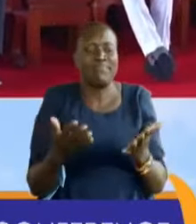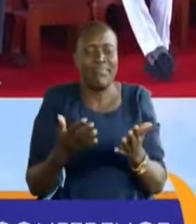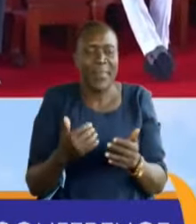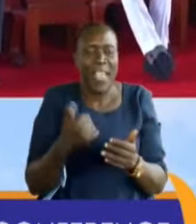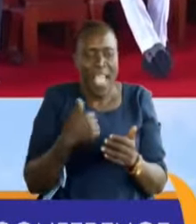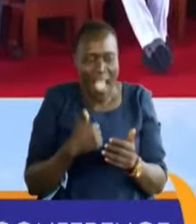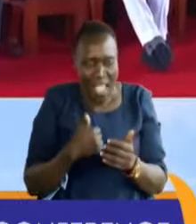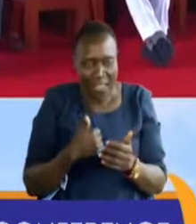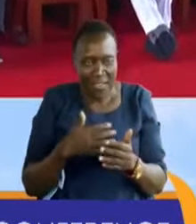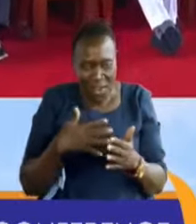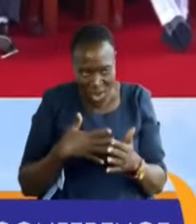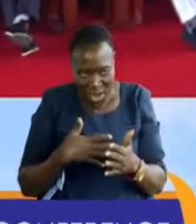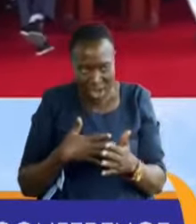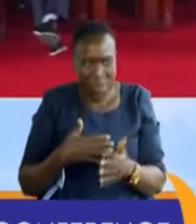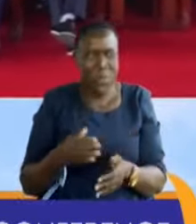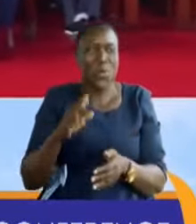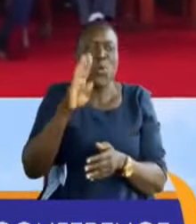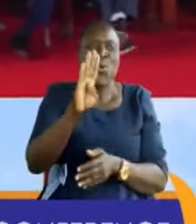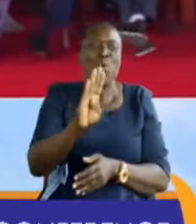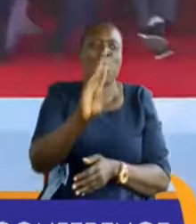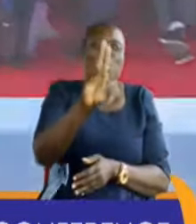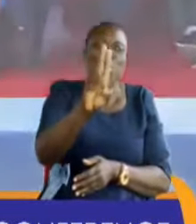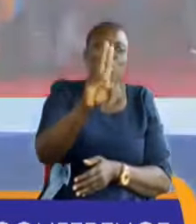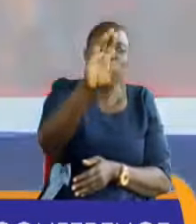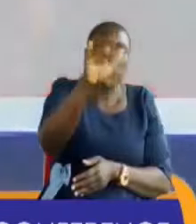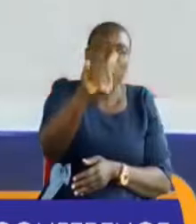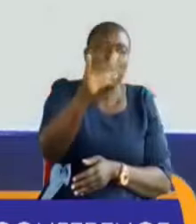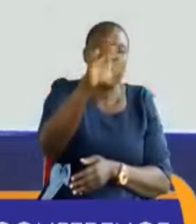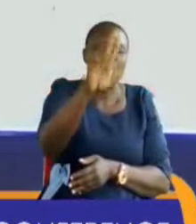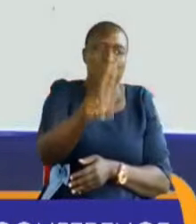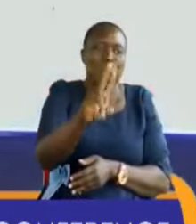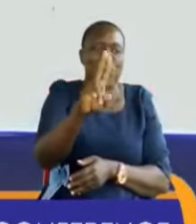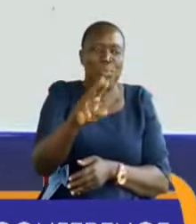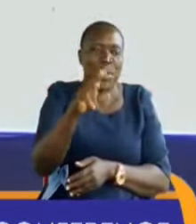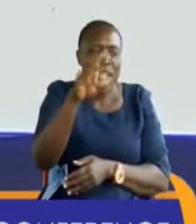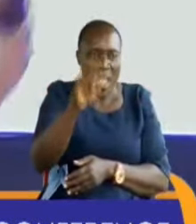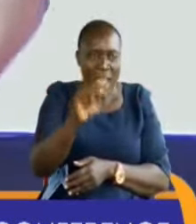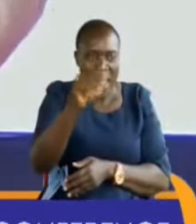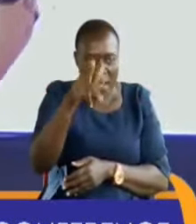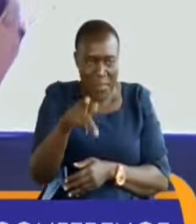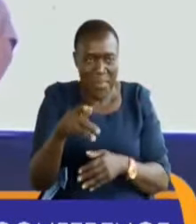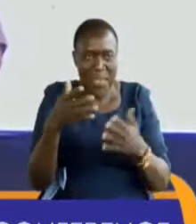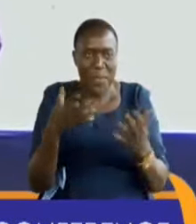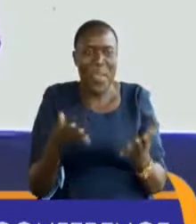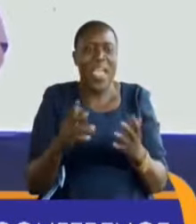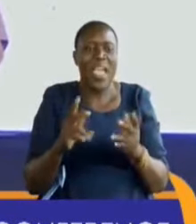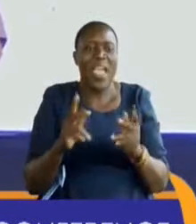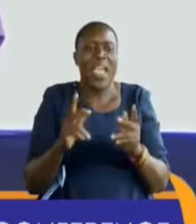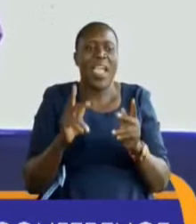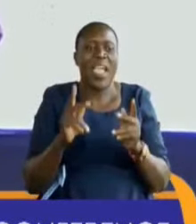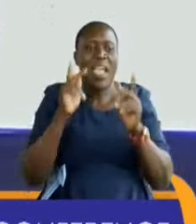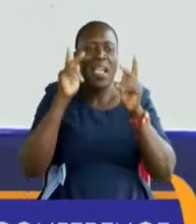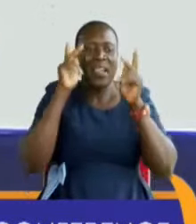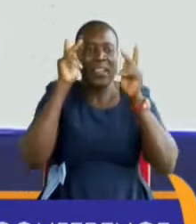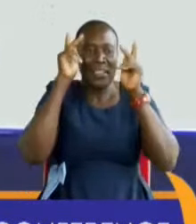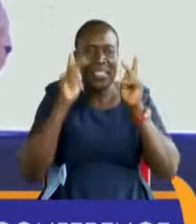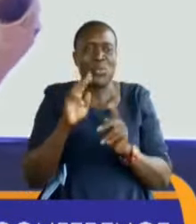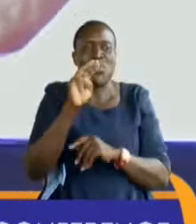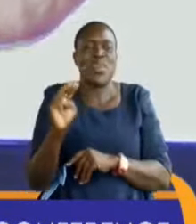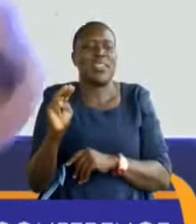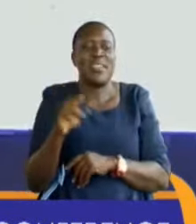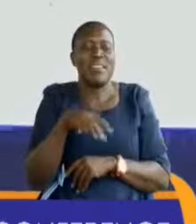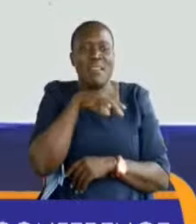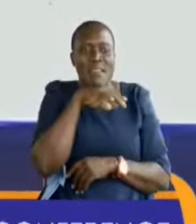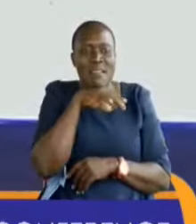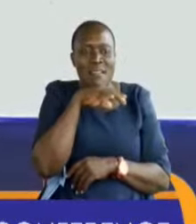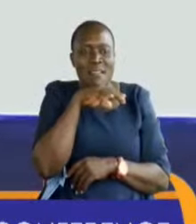Rosa Akinyi Buyu, the MP for Kisumu West. Baba, Your Excellencies, we